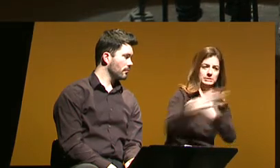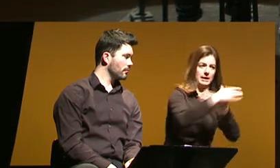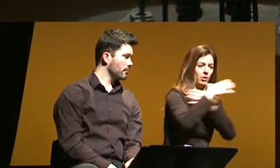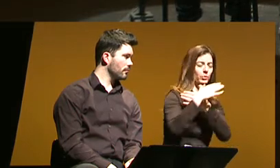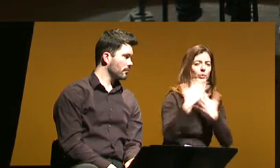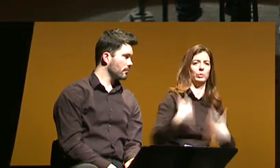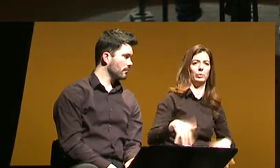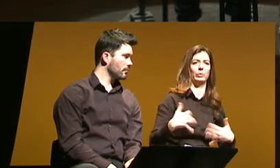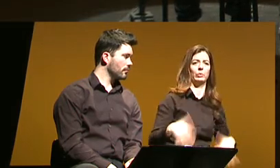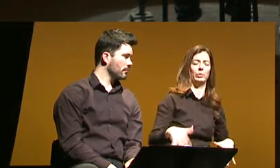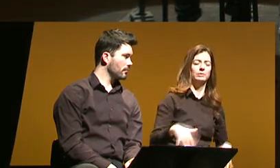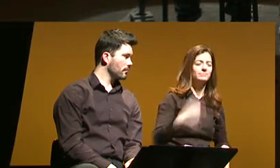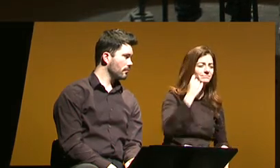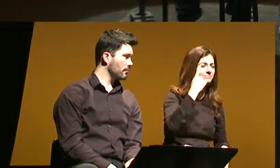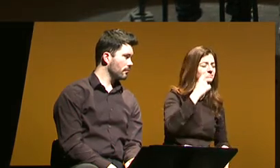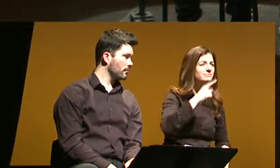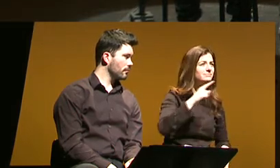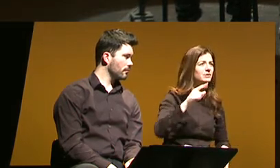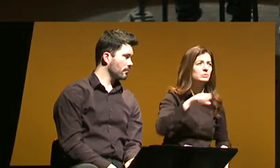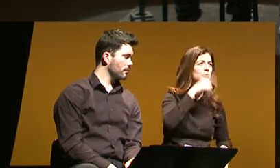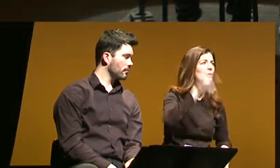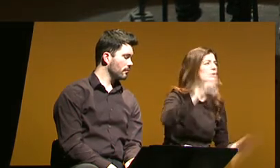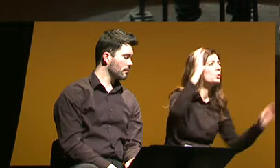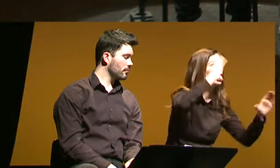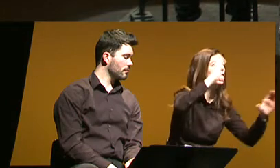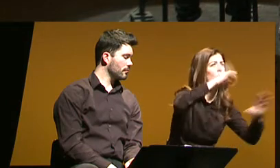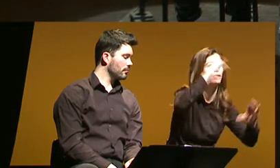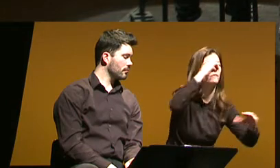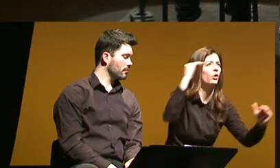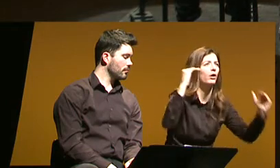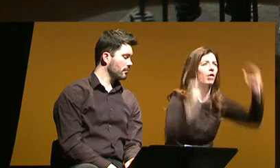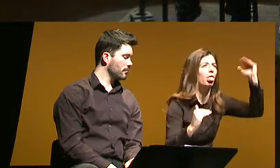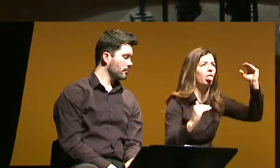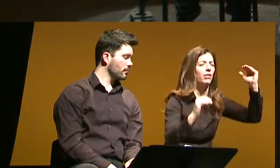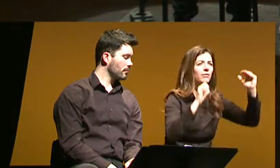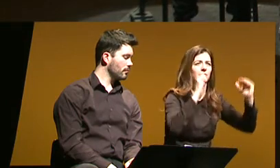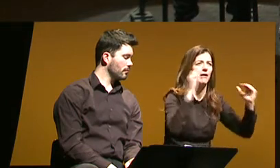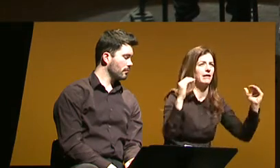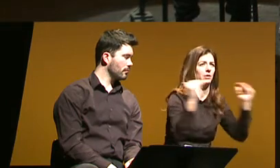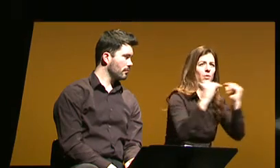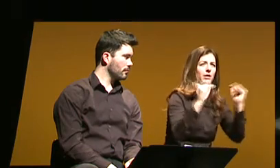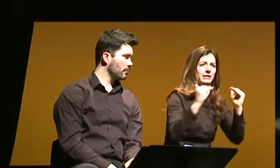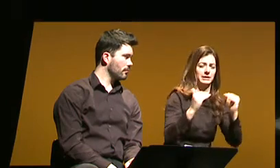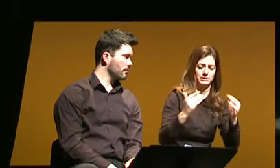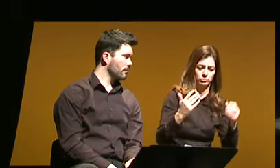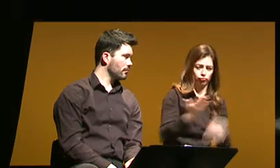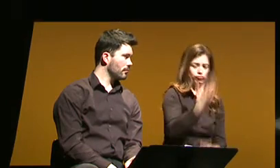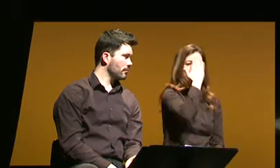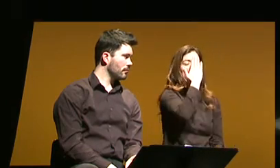to find injustice and inequality. It's right here, in our own backyard.